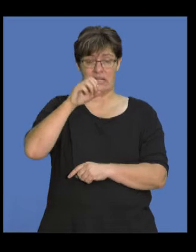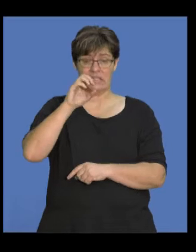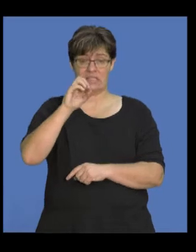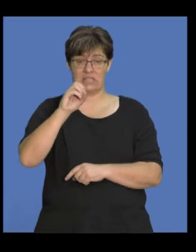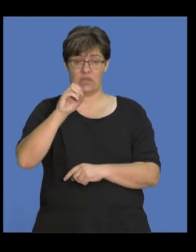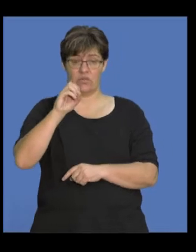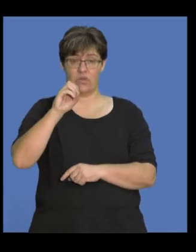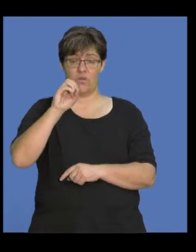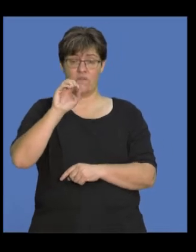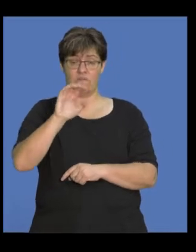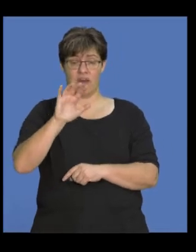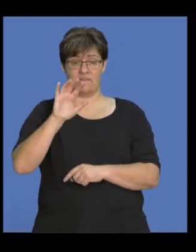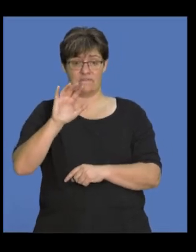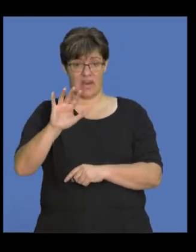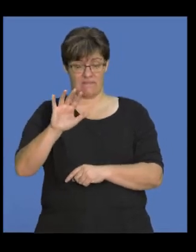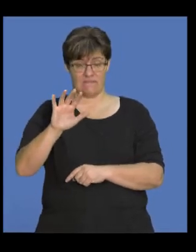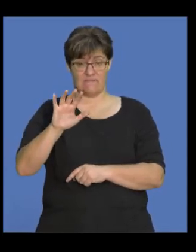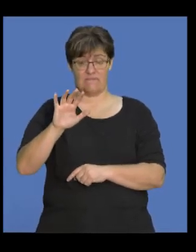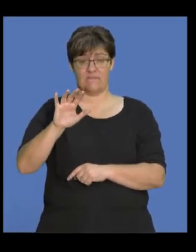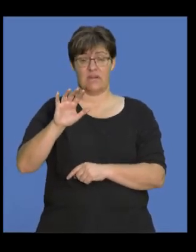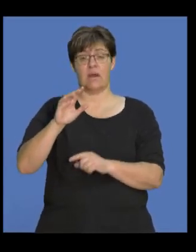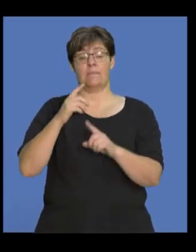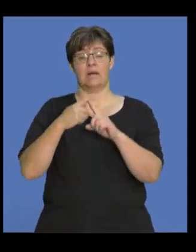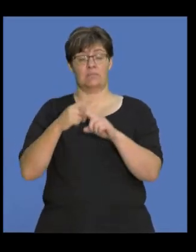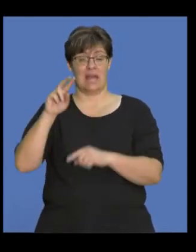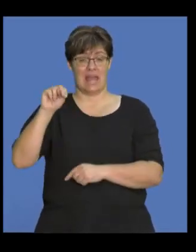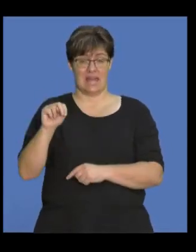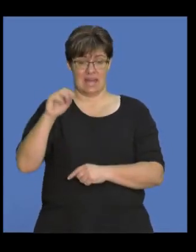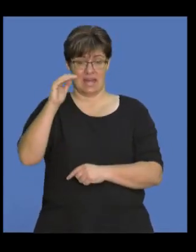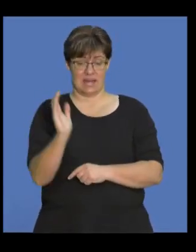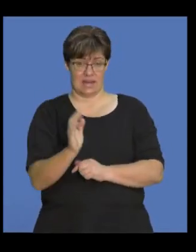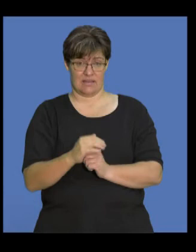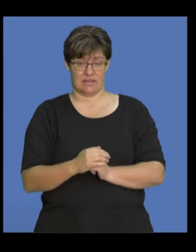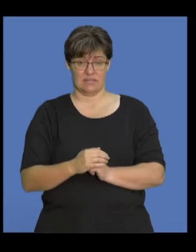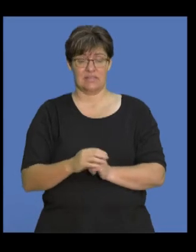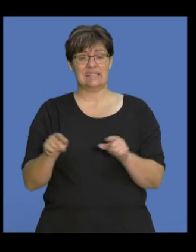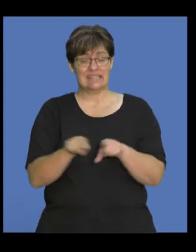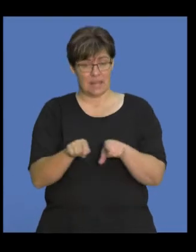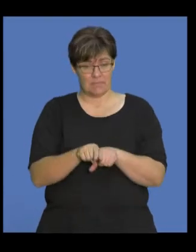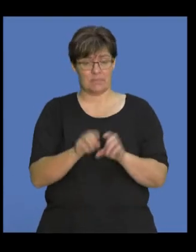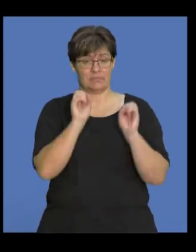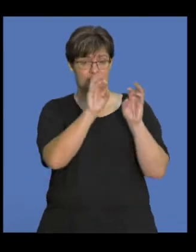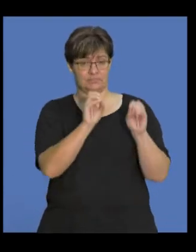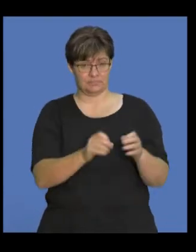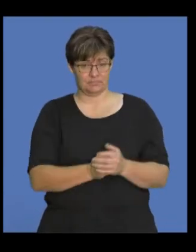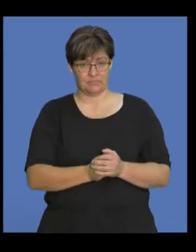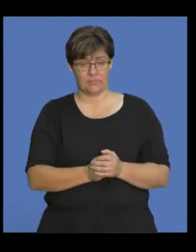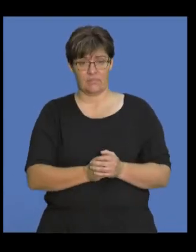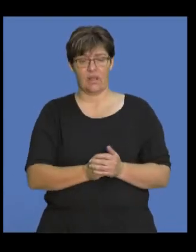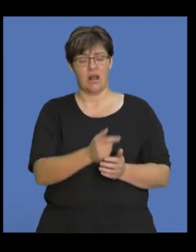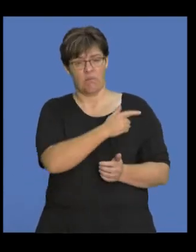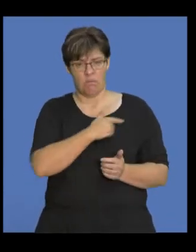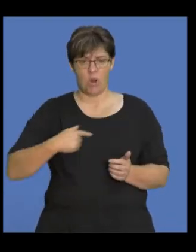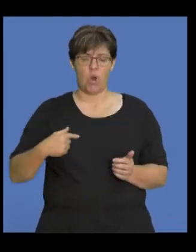0,055 multiplied by n. Then even with this, I'm just gonna do it as one long